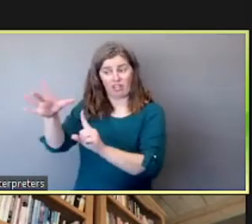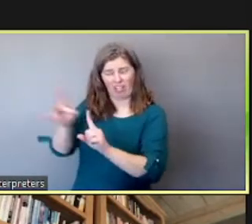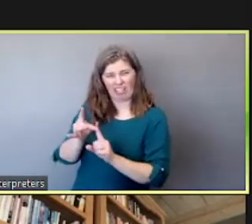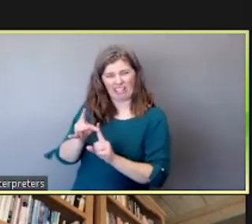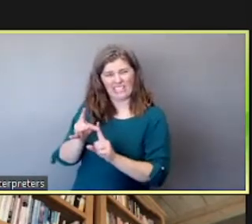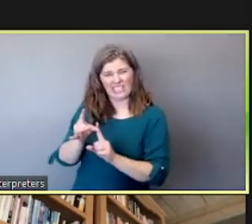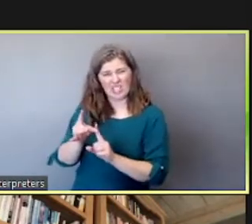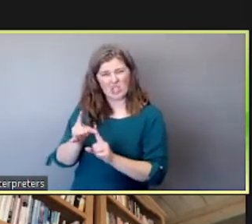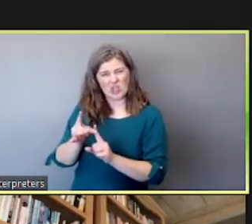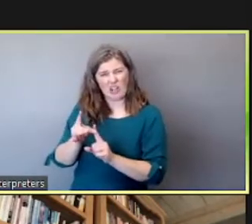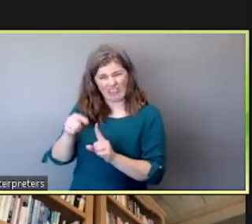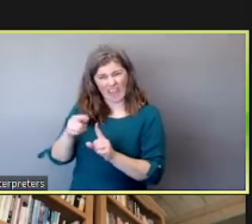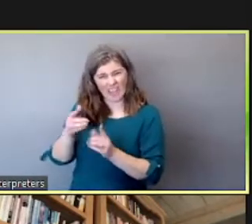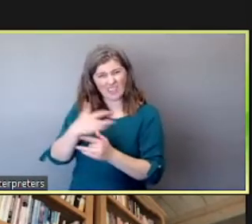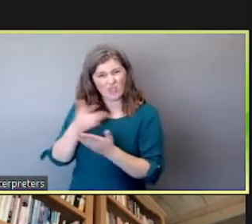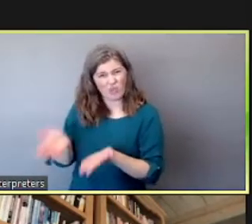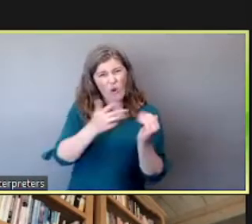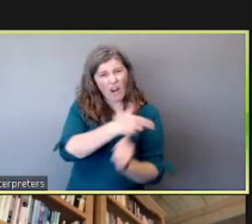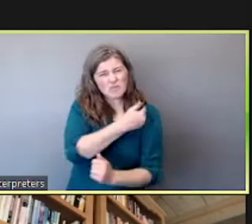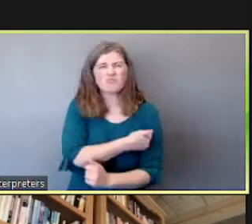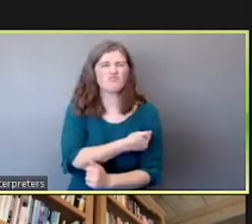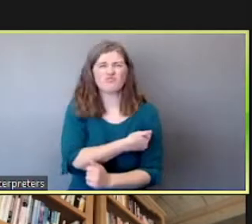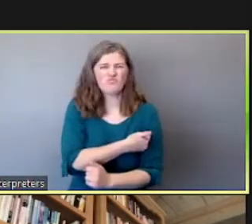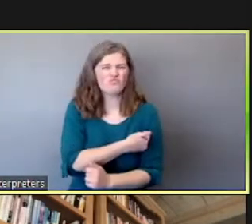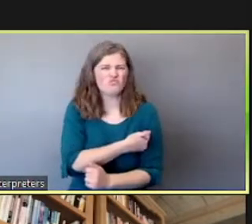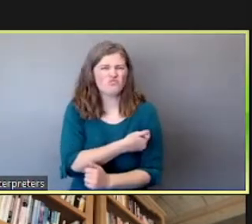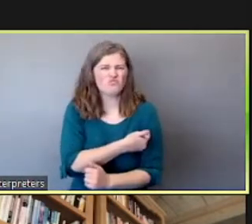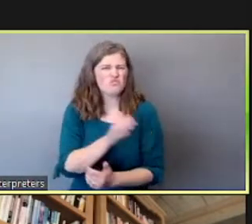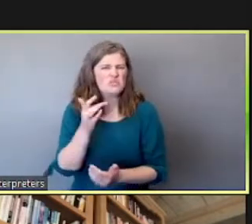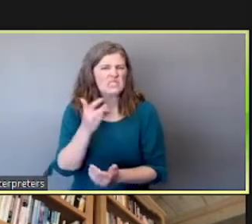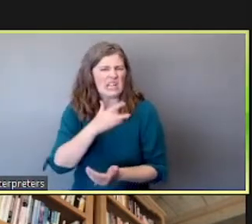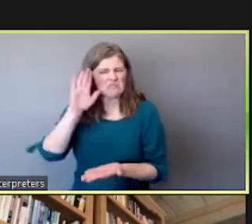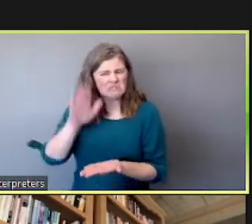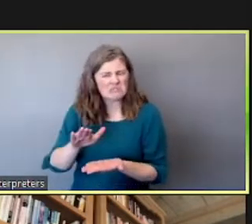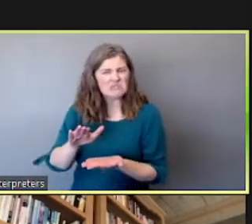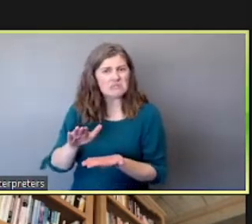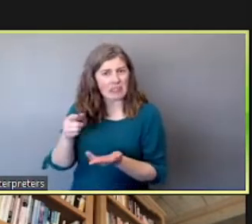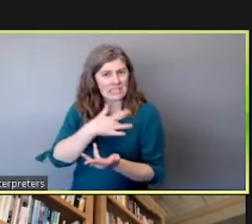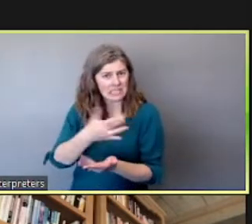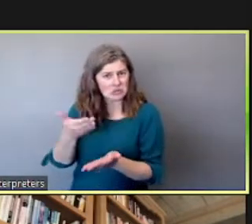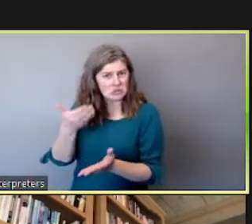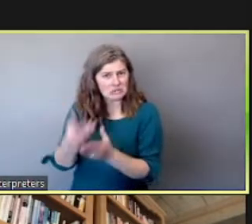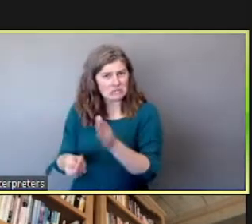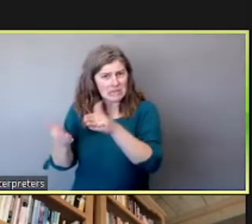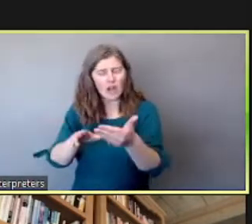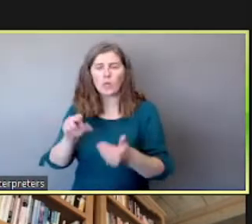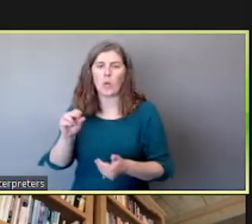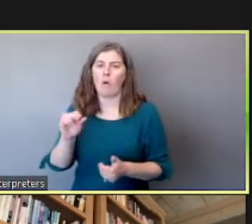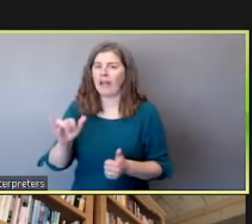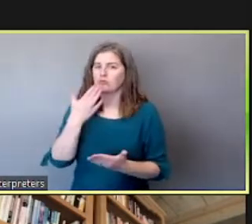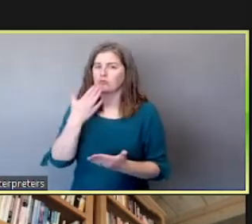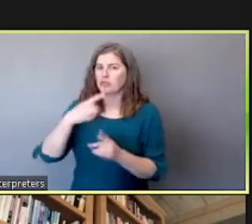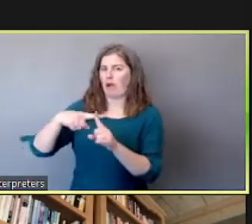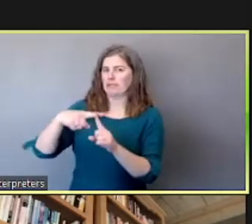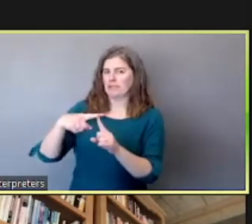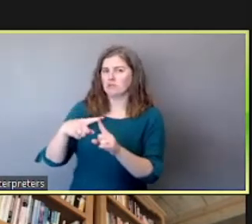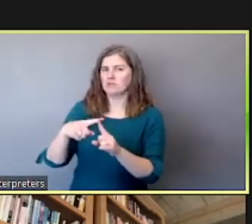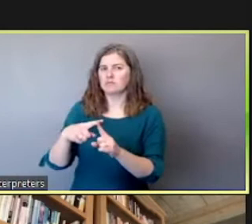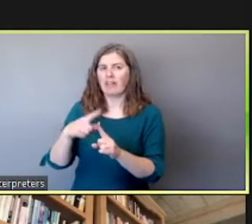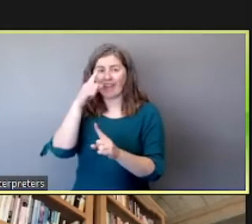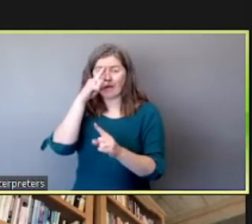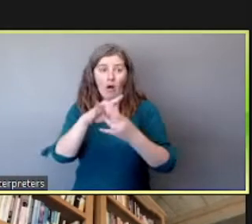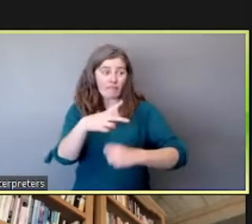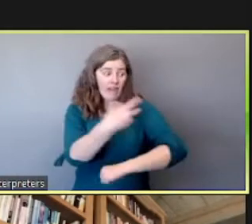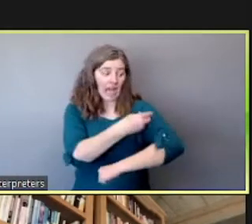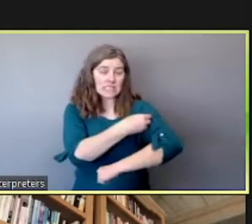of excess hospitalizations and not seeing much in the way of deaths at all. And so that's good news. And we said that at the very beginning. The good thing about the